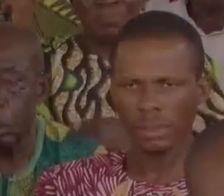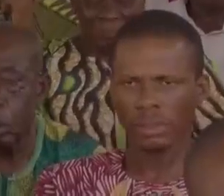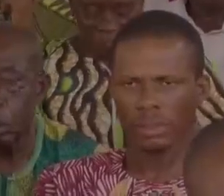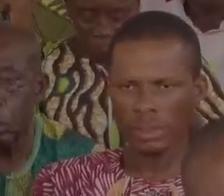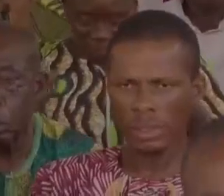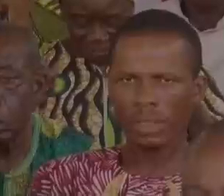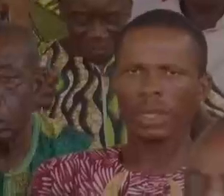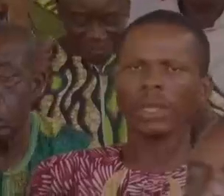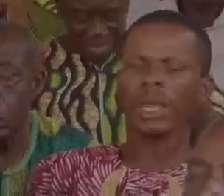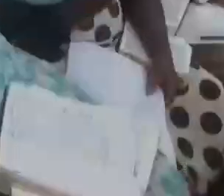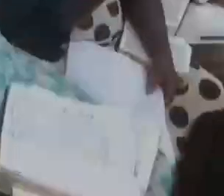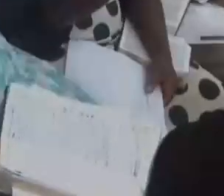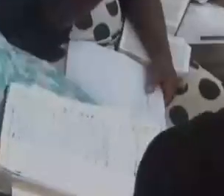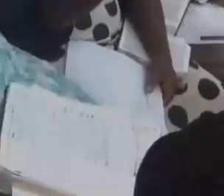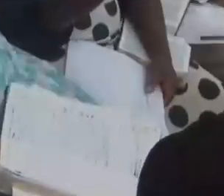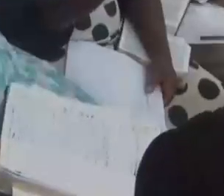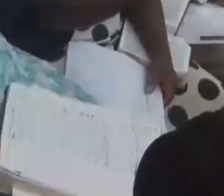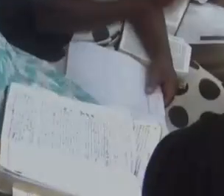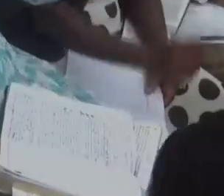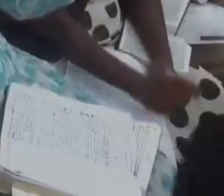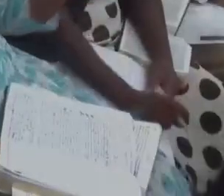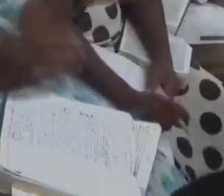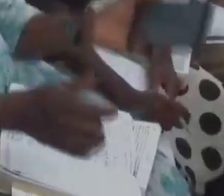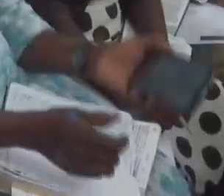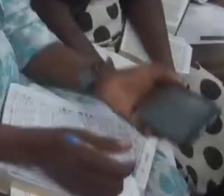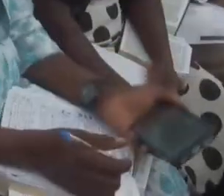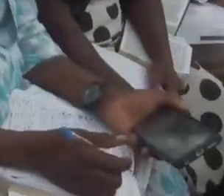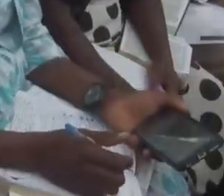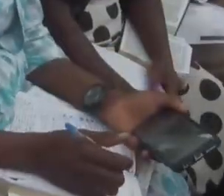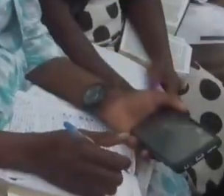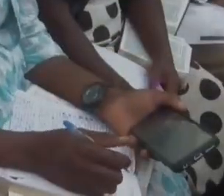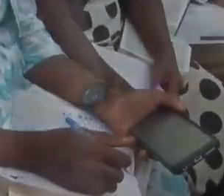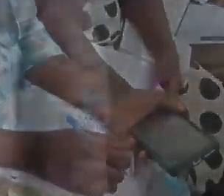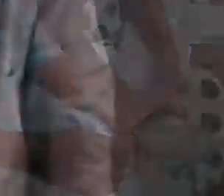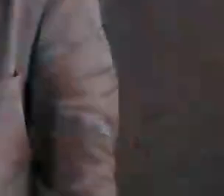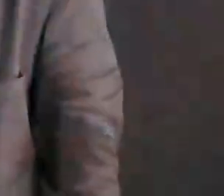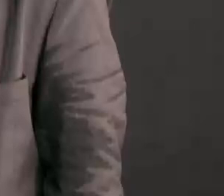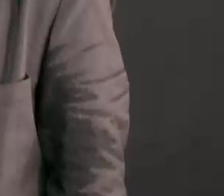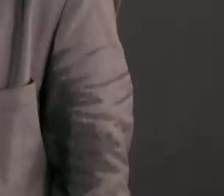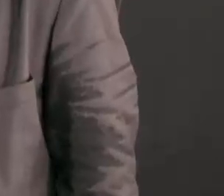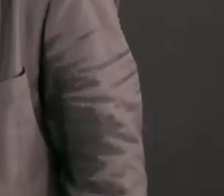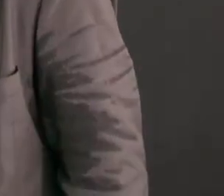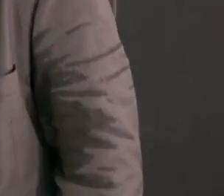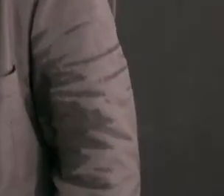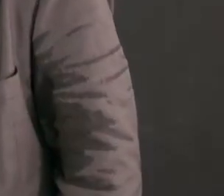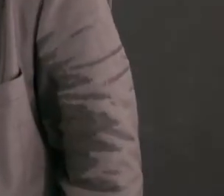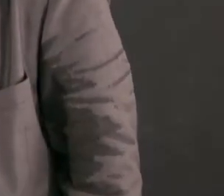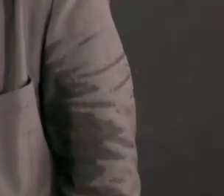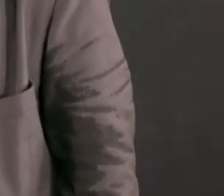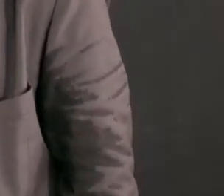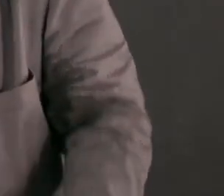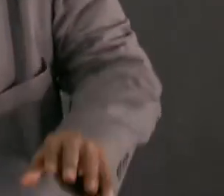And the Lord will provide for you. It says, my God, not the